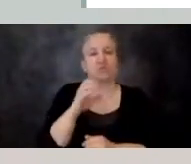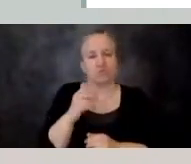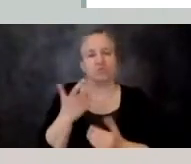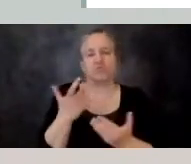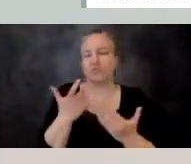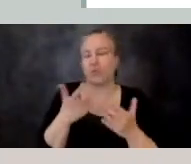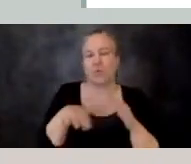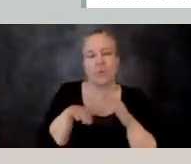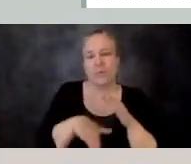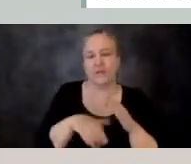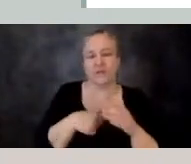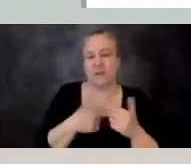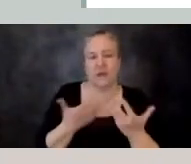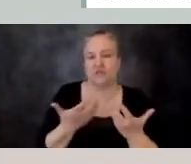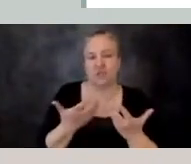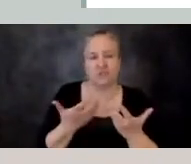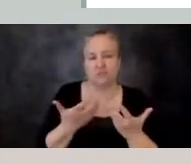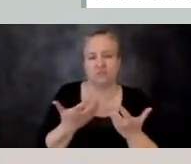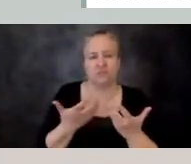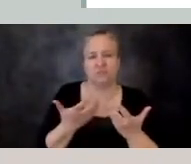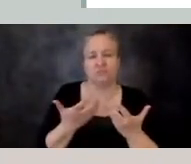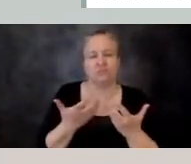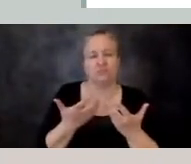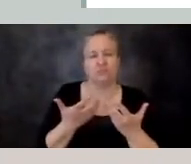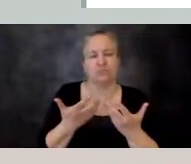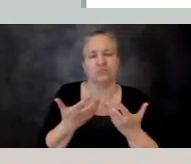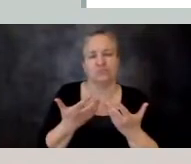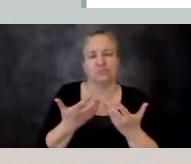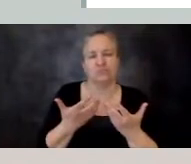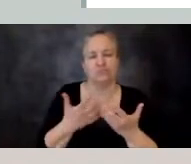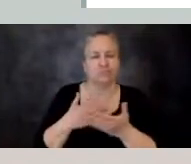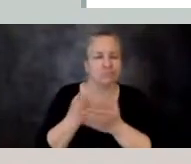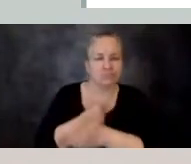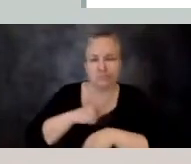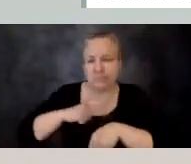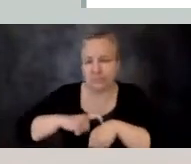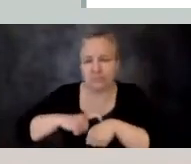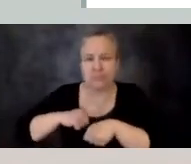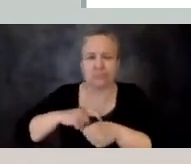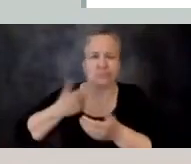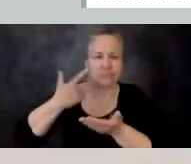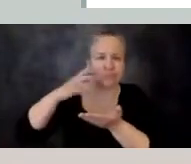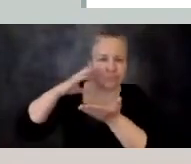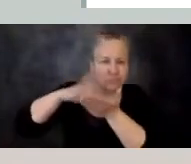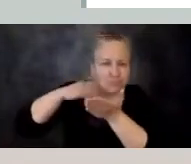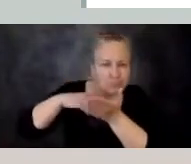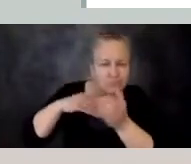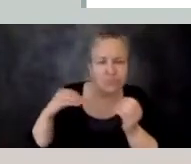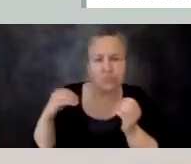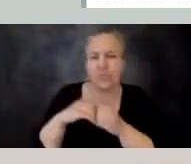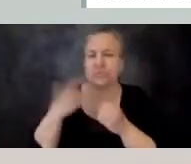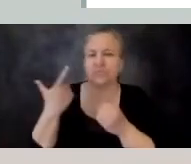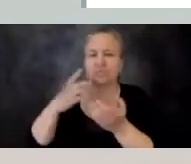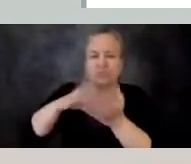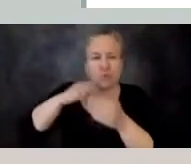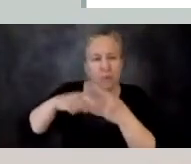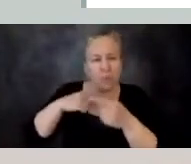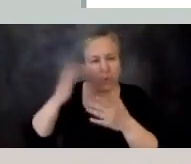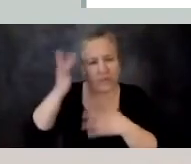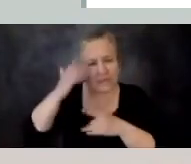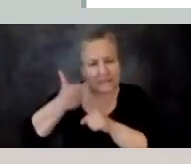basically just took the time out to learn as much as I could about the disease,